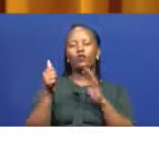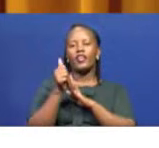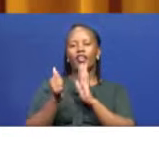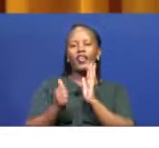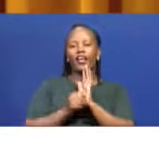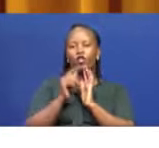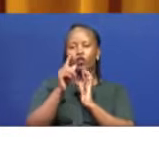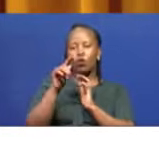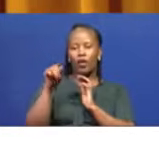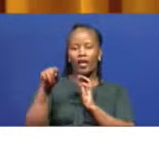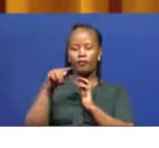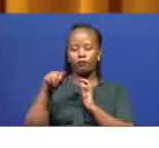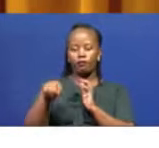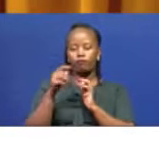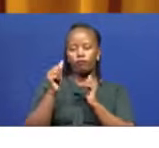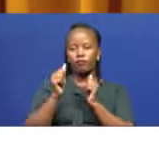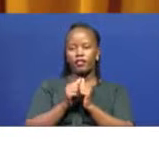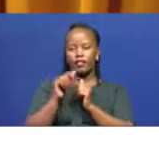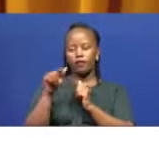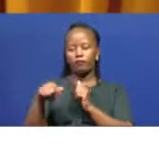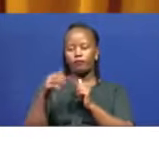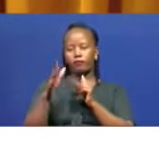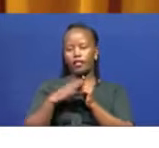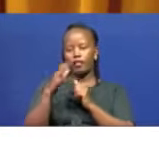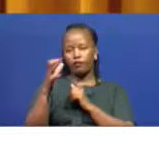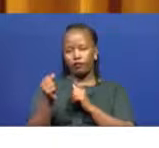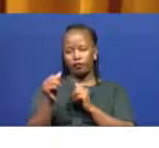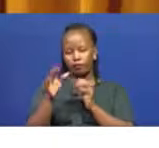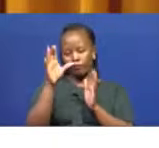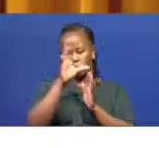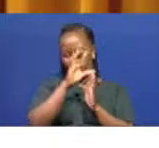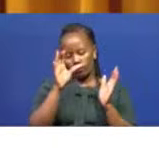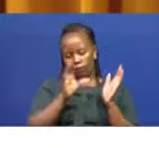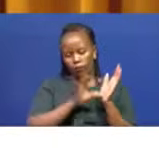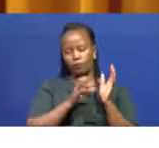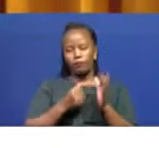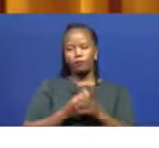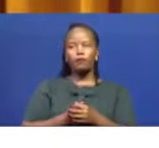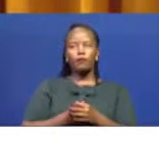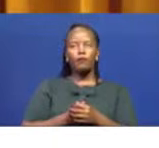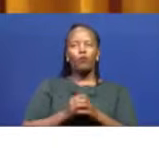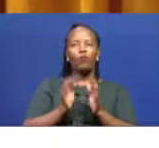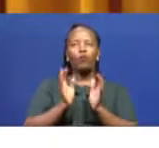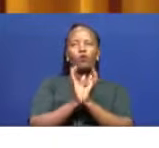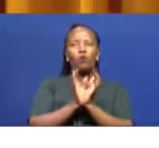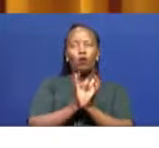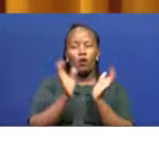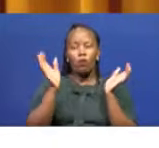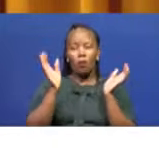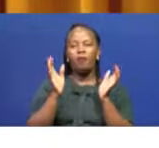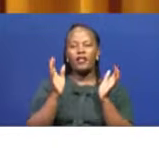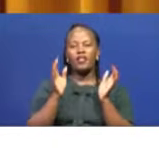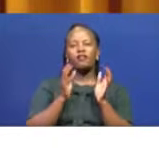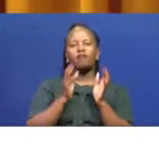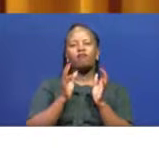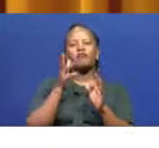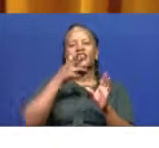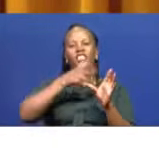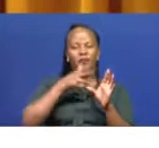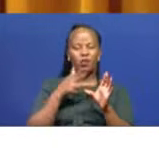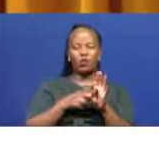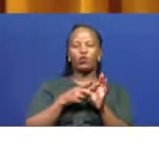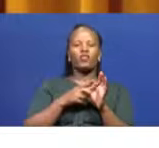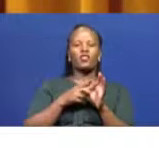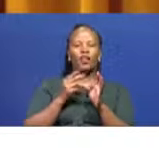1, 10, 94, and 118 of the Constitution. That public participation was an afterthought, and